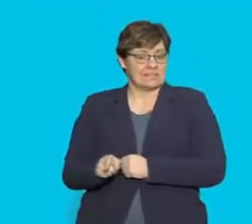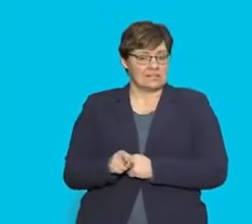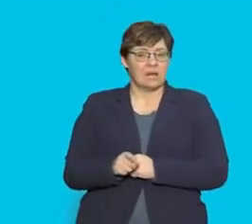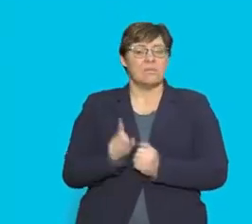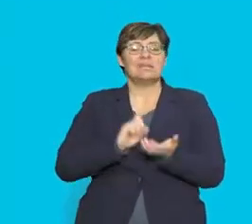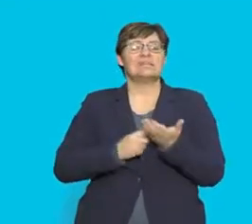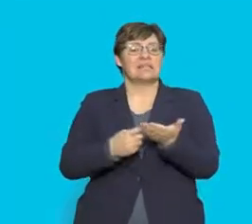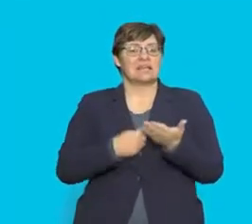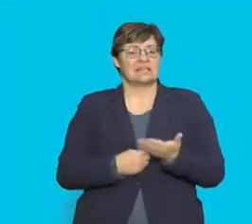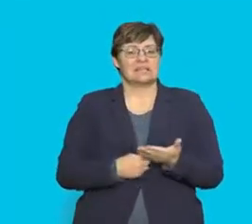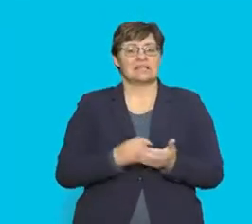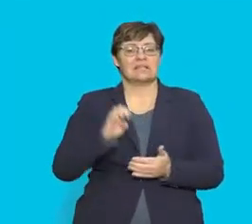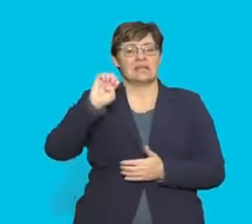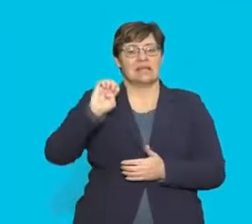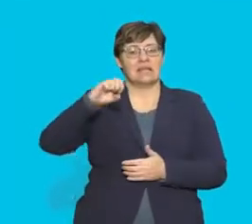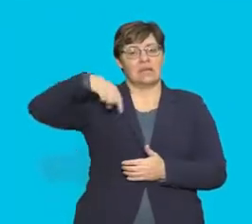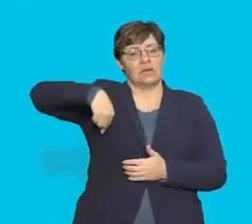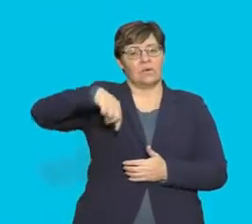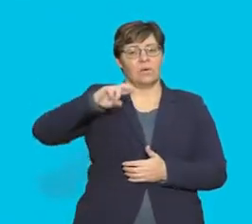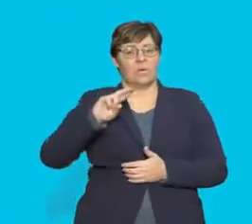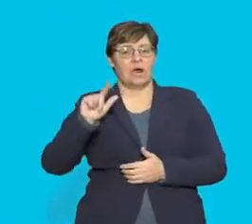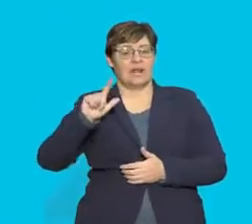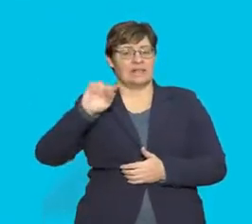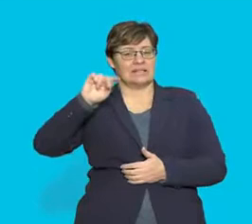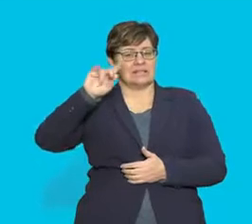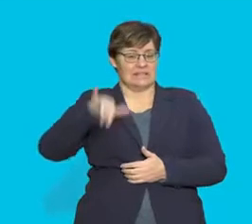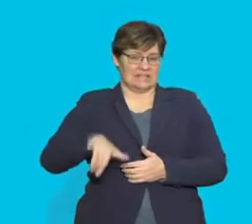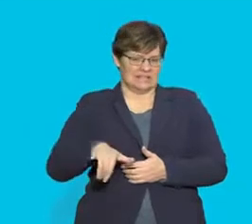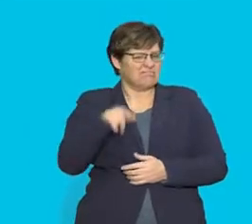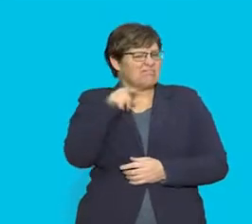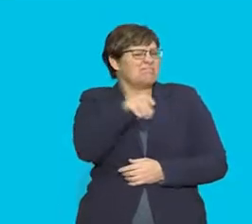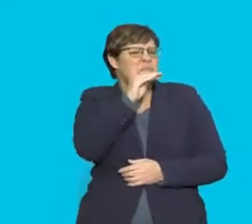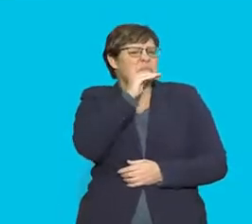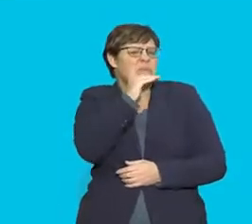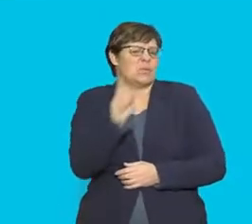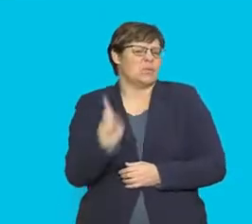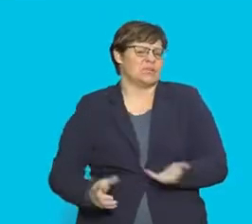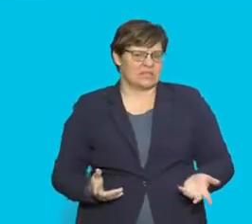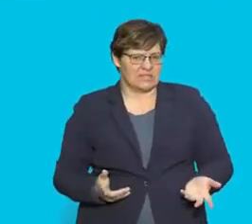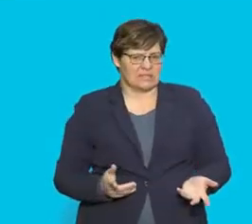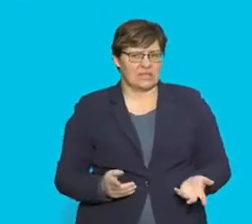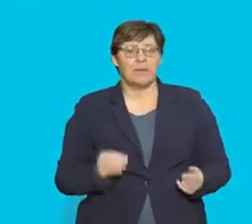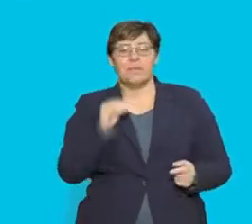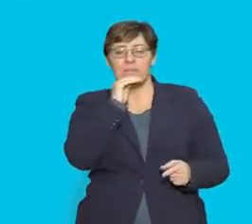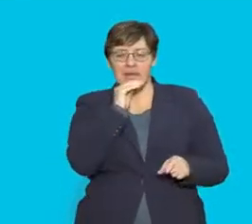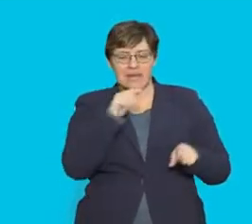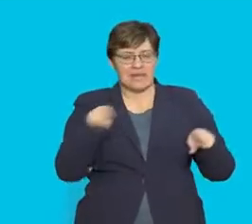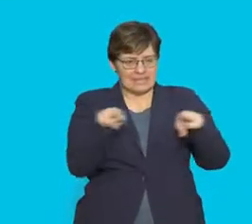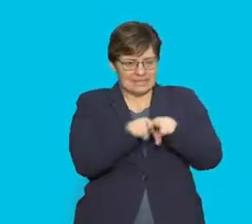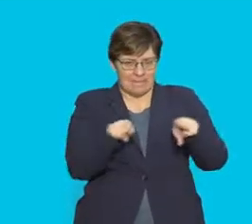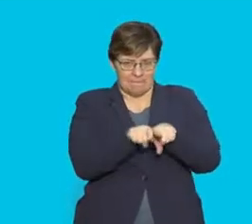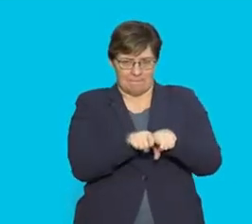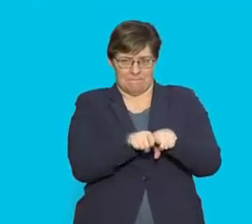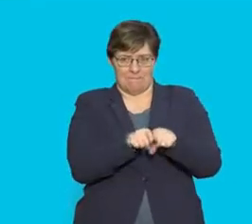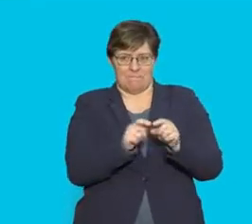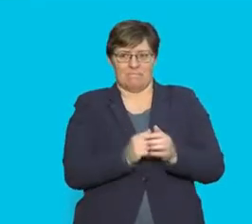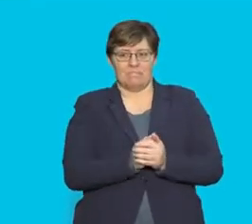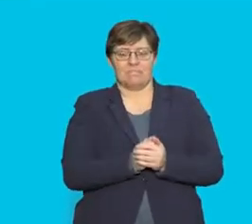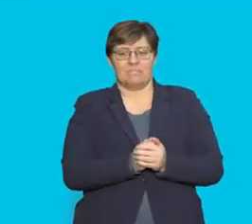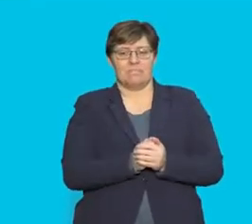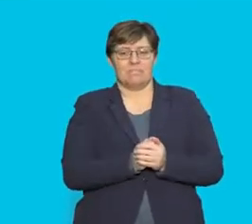talk about what equality is, right? Equality would simply mean that things are same in value, right?